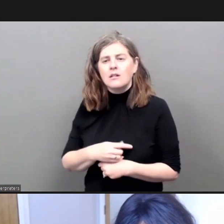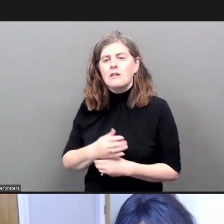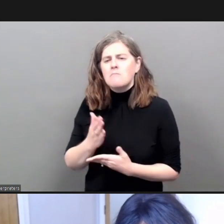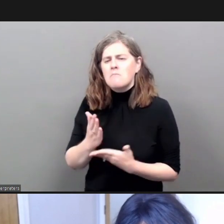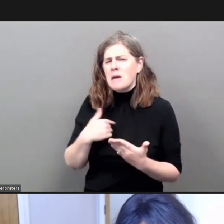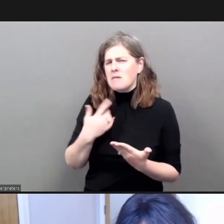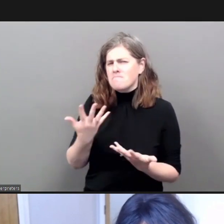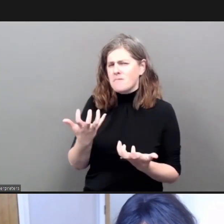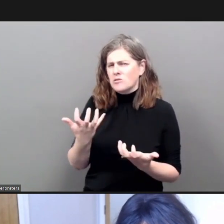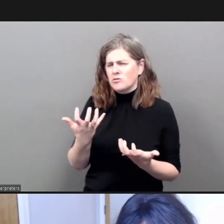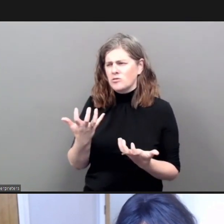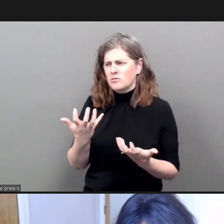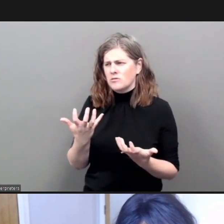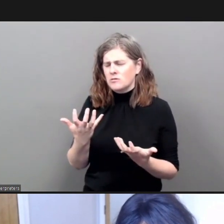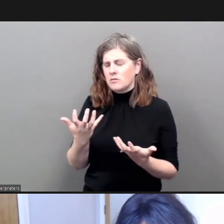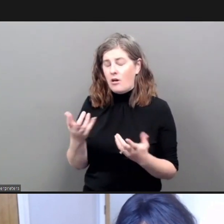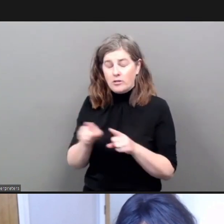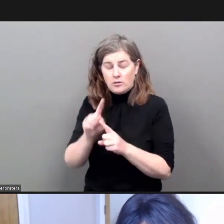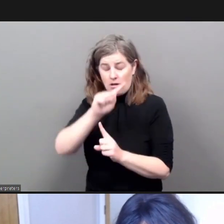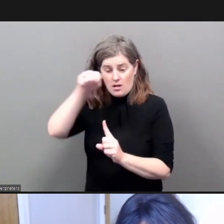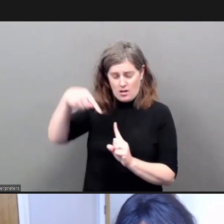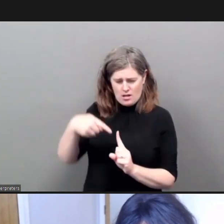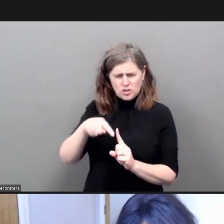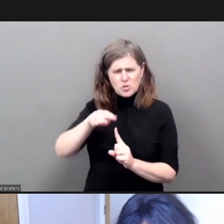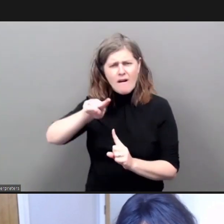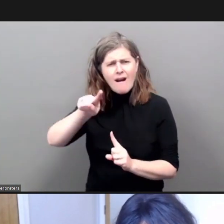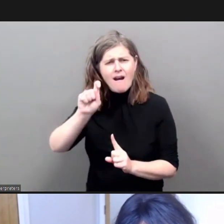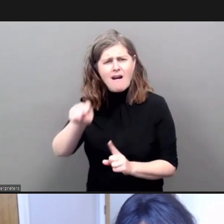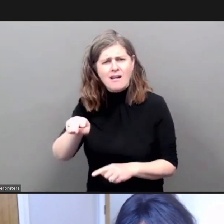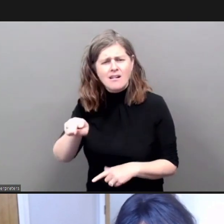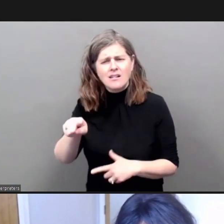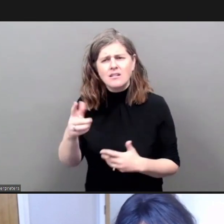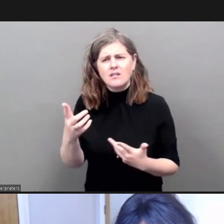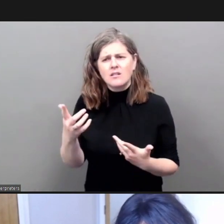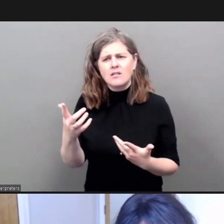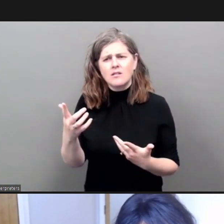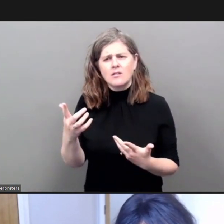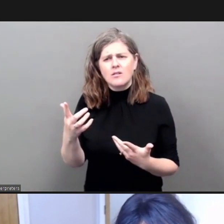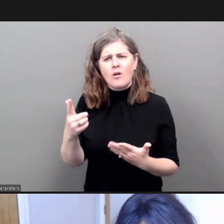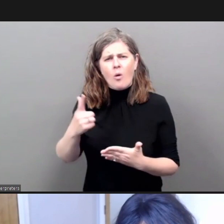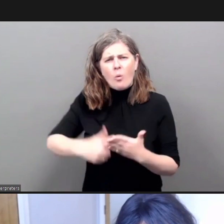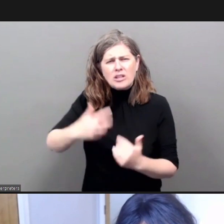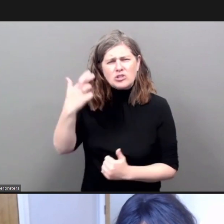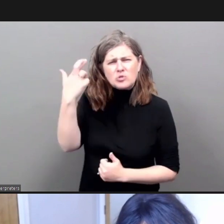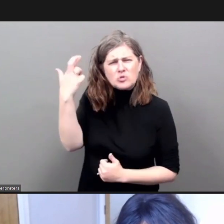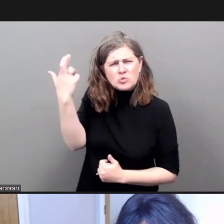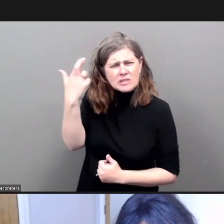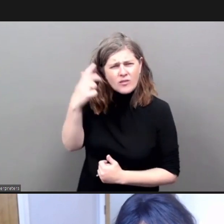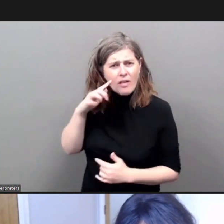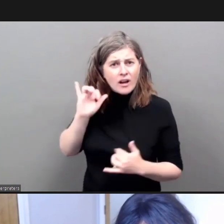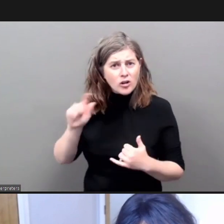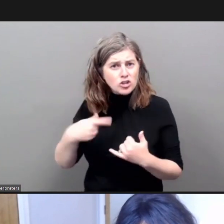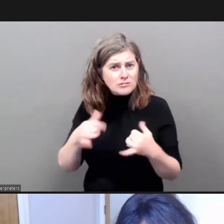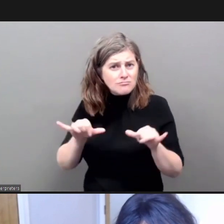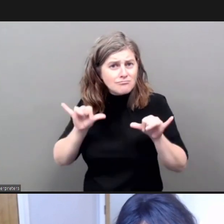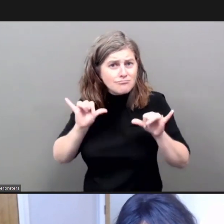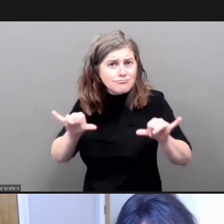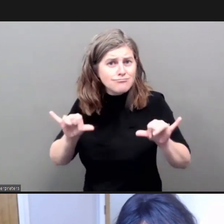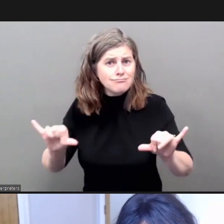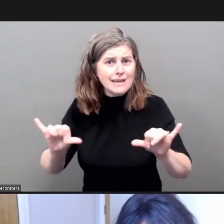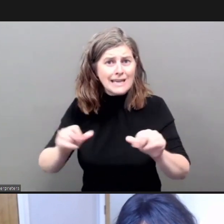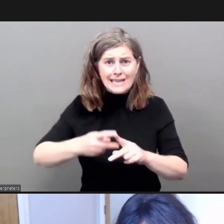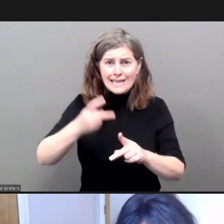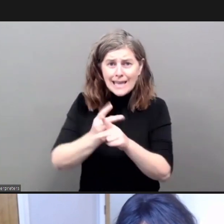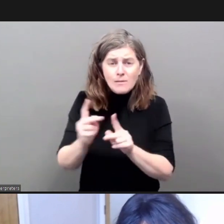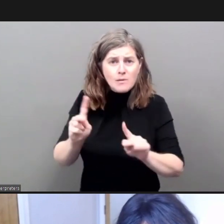to circle back and ask, what really is the reasoning of that? Is just the consistency, keeping folks at the